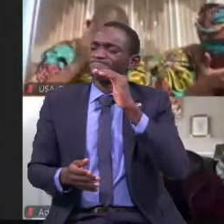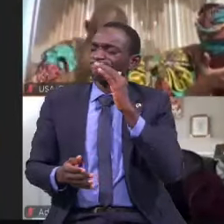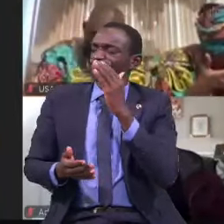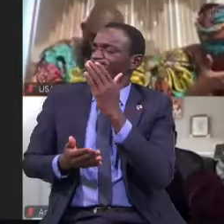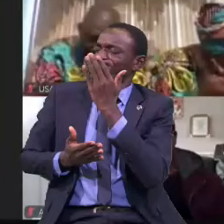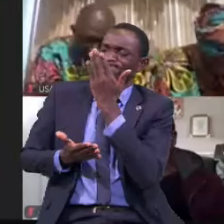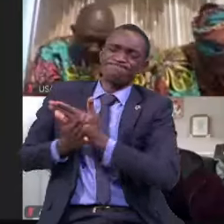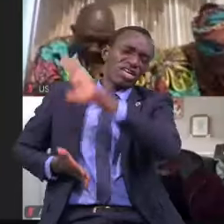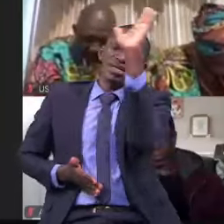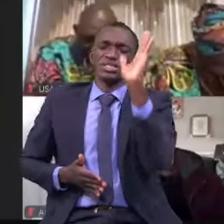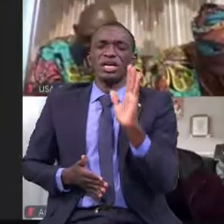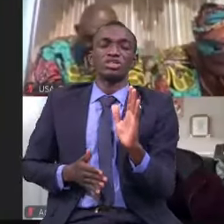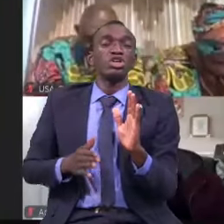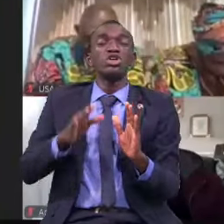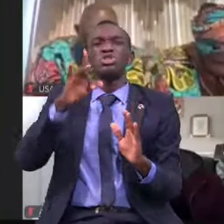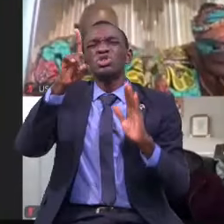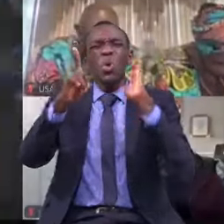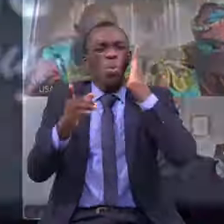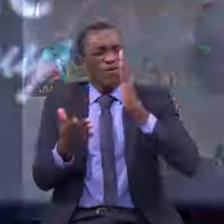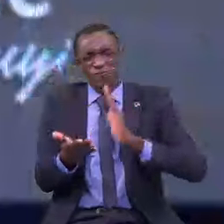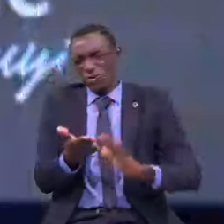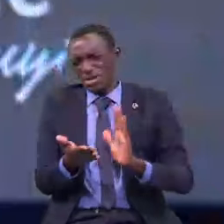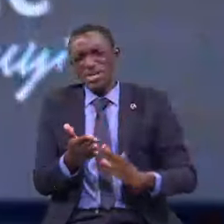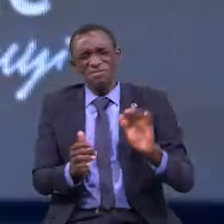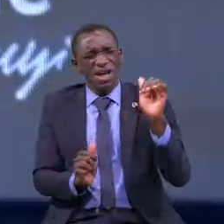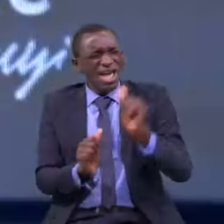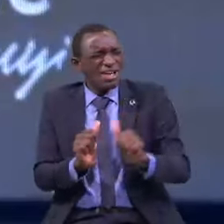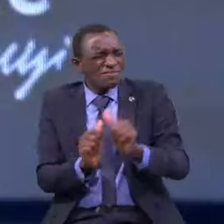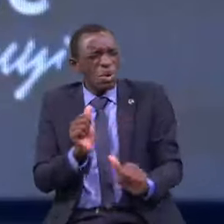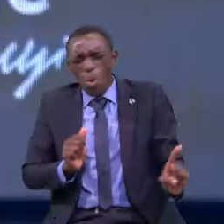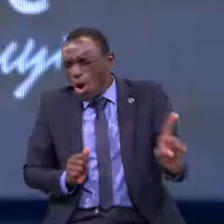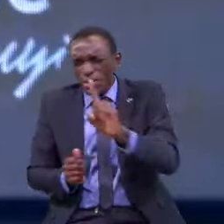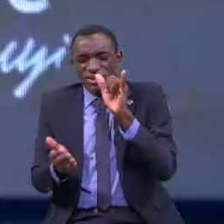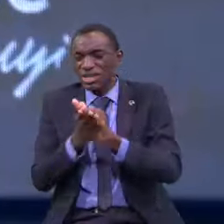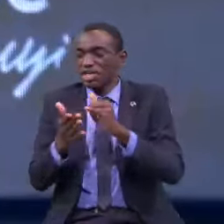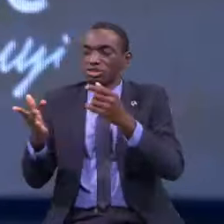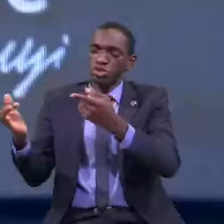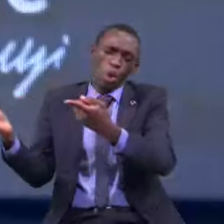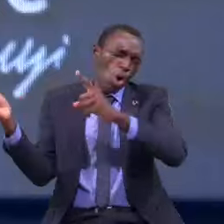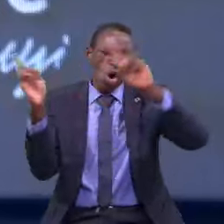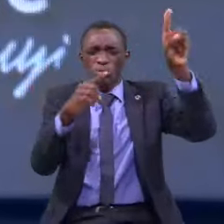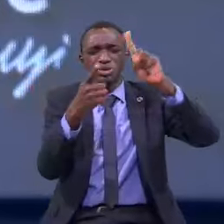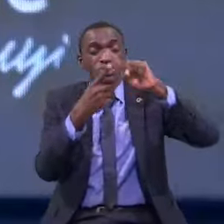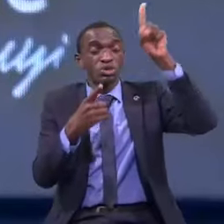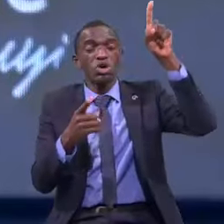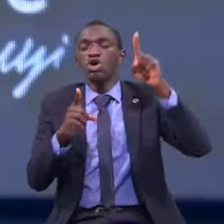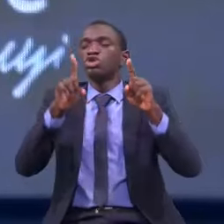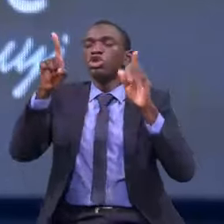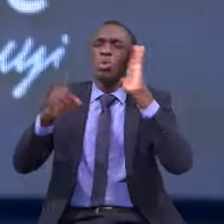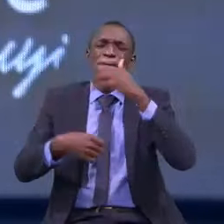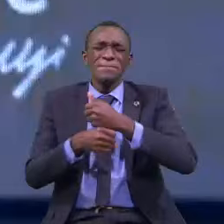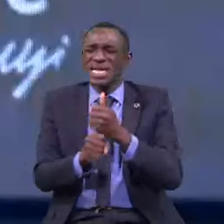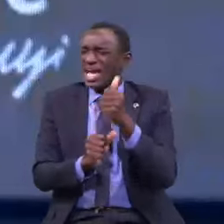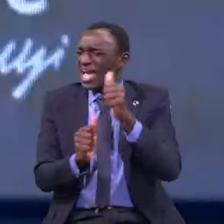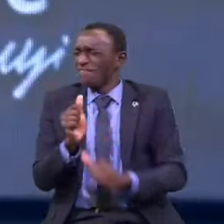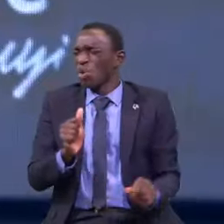You forgive everyone that comes. You set everyone free. And